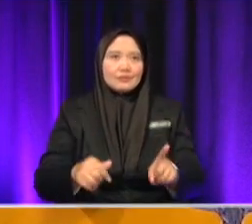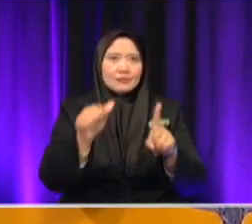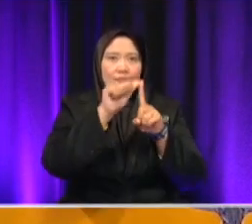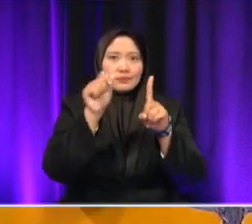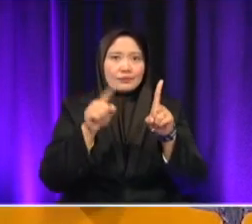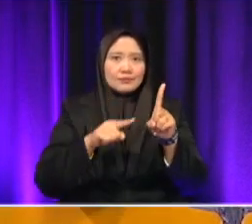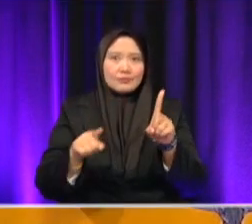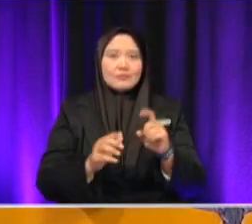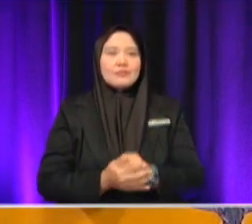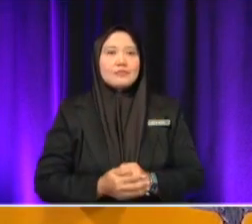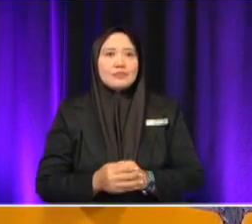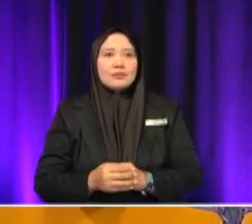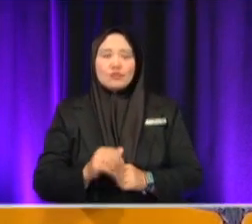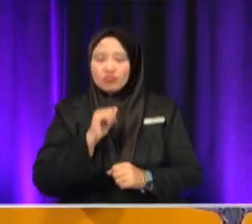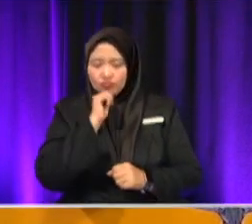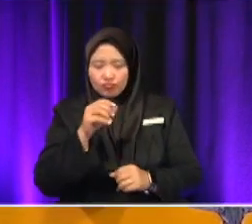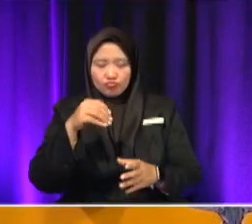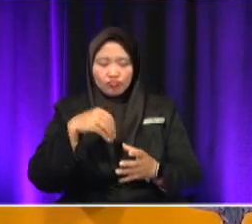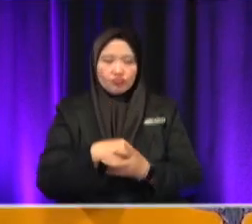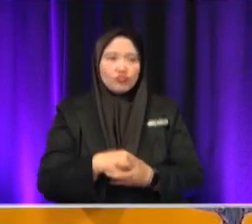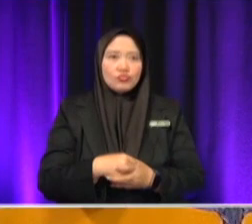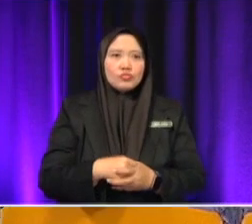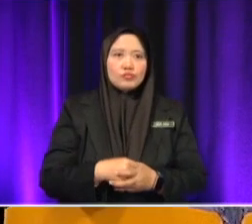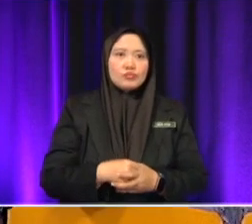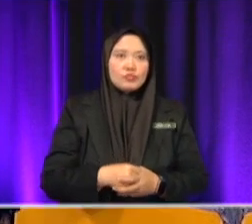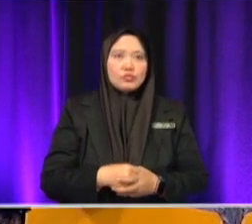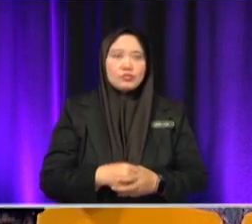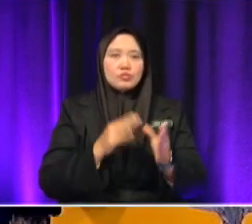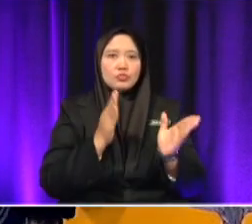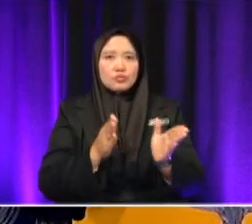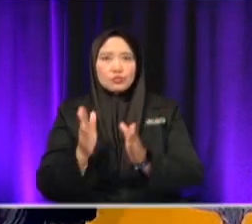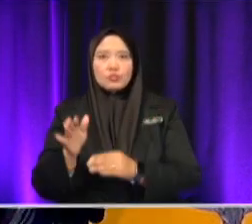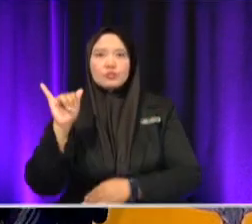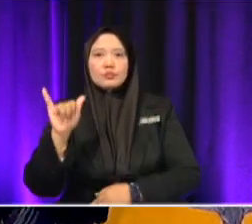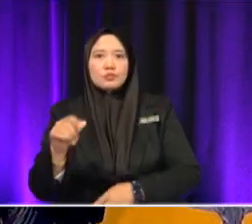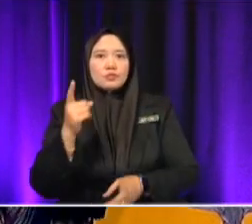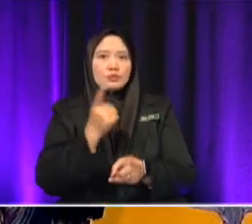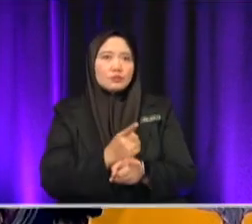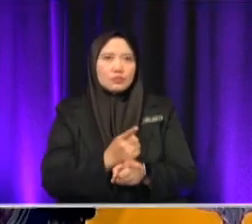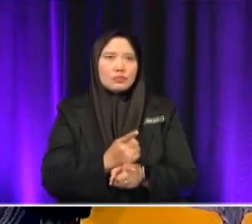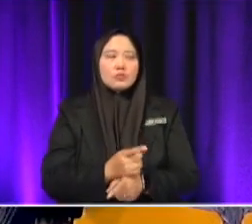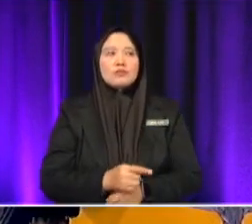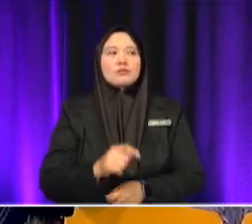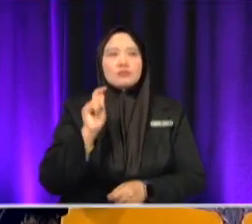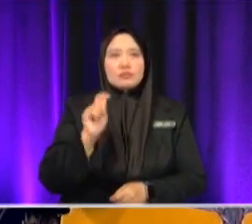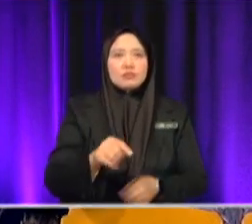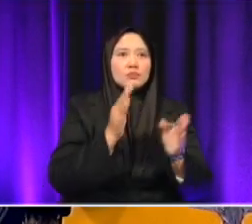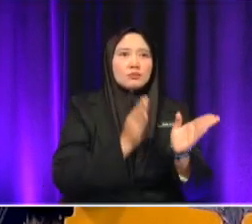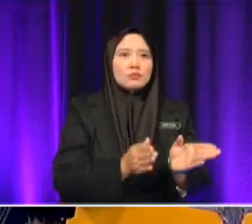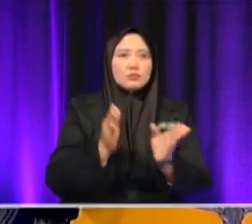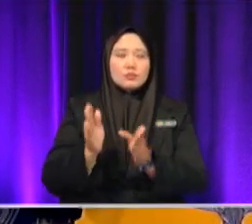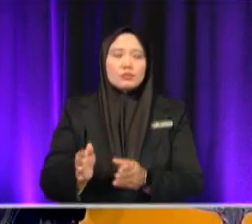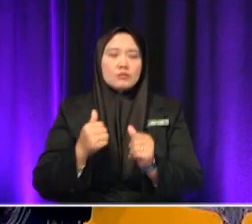not exactly in the right order. So the pupils would have to unscramble the words in order for them to get the